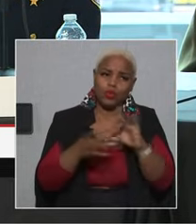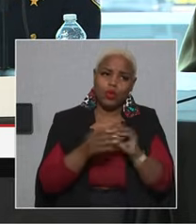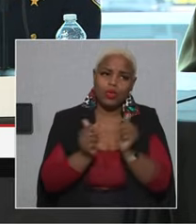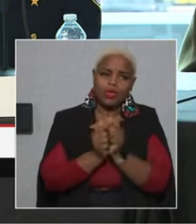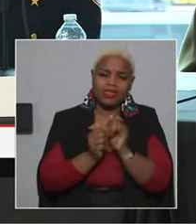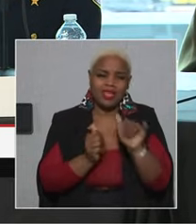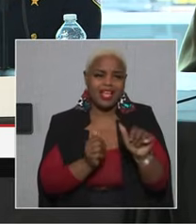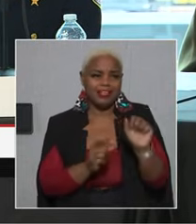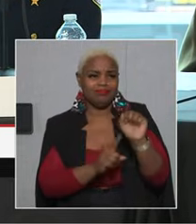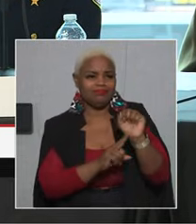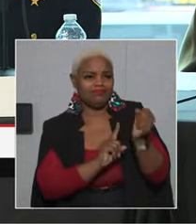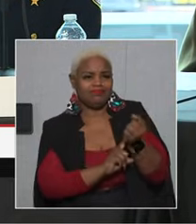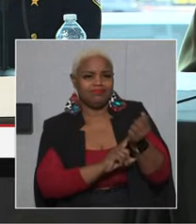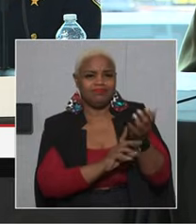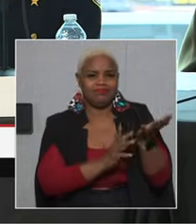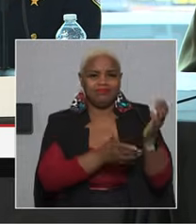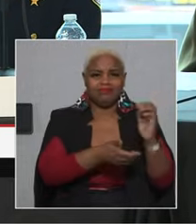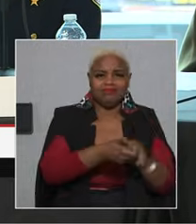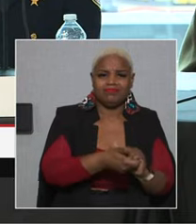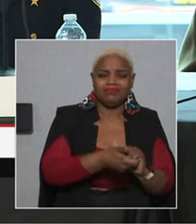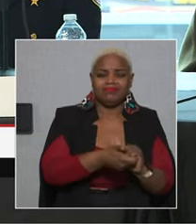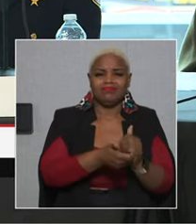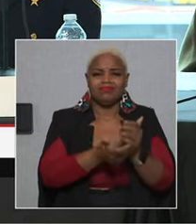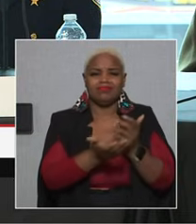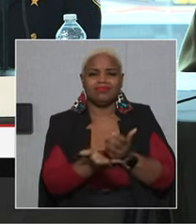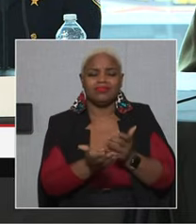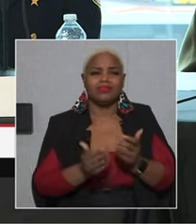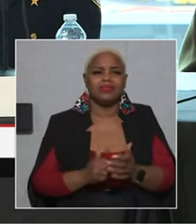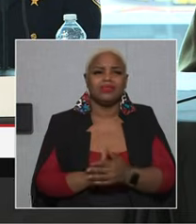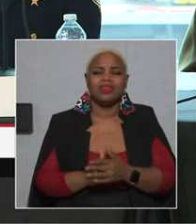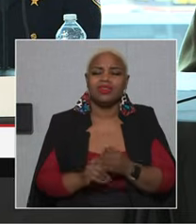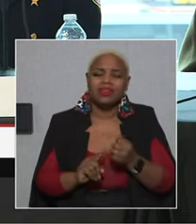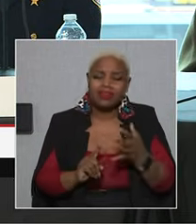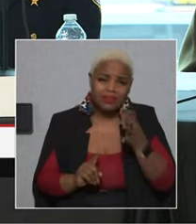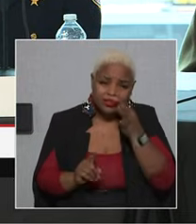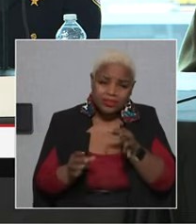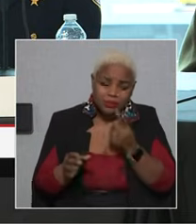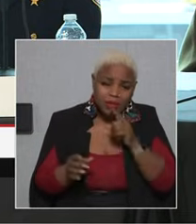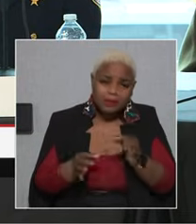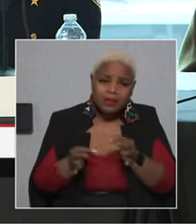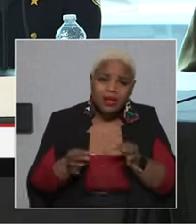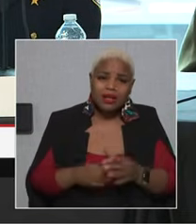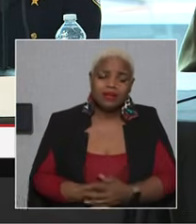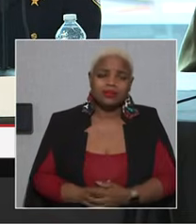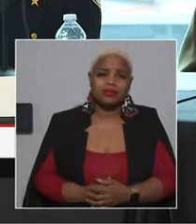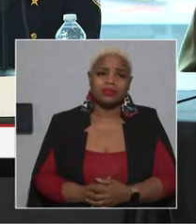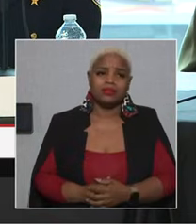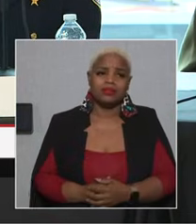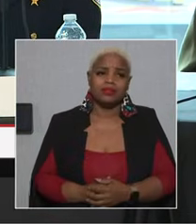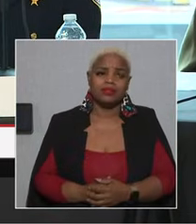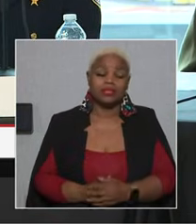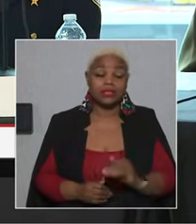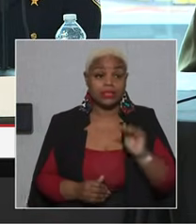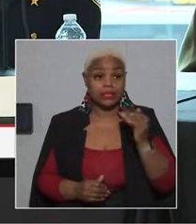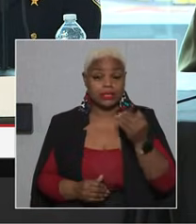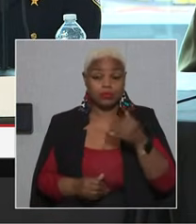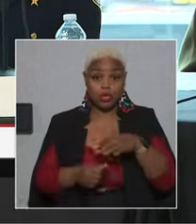relationship because, to your point, federally and locally, law enforcement has been collaborating,